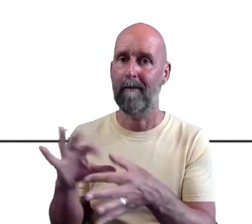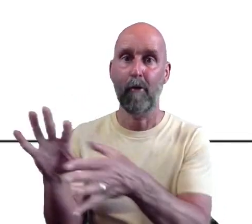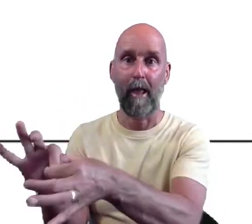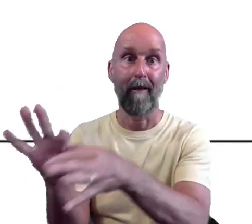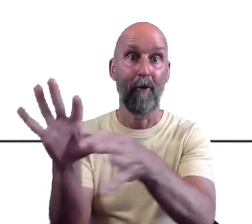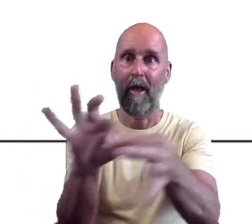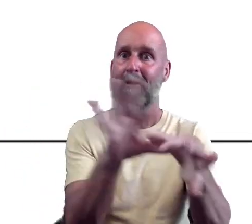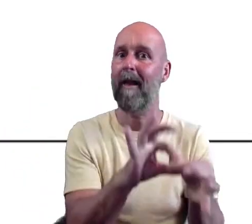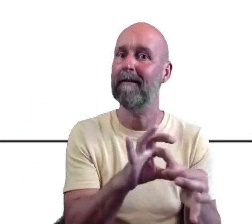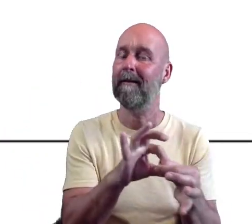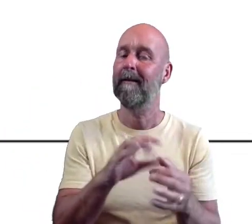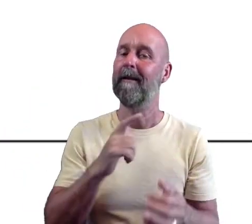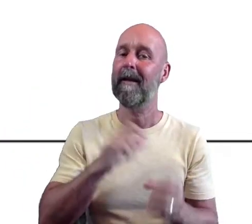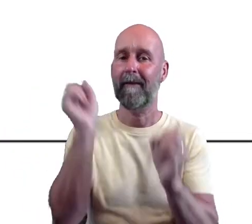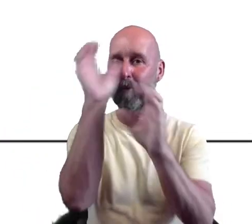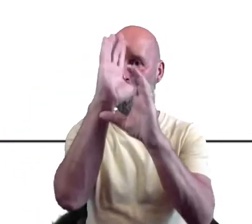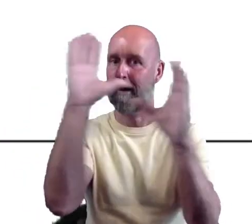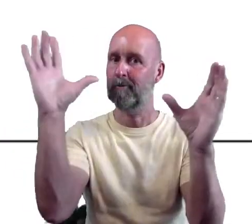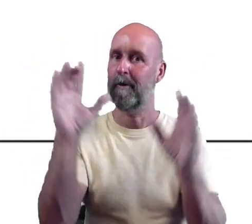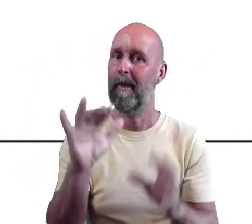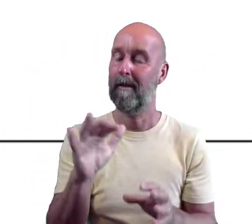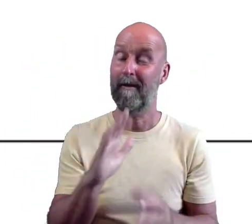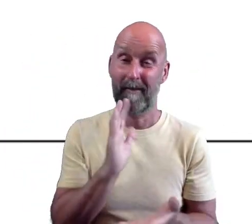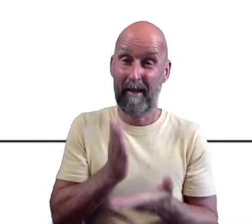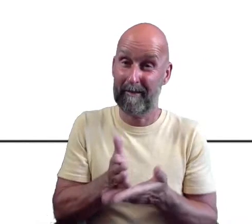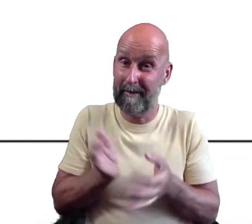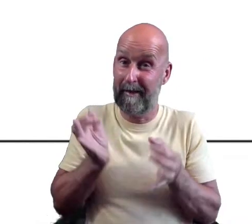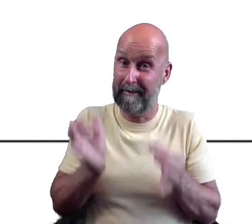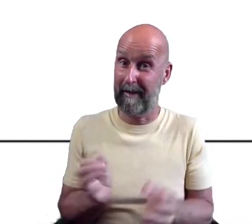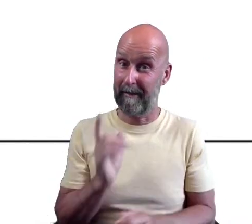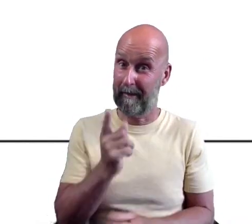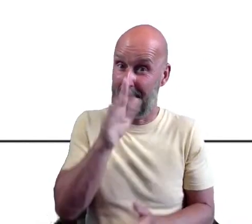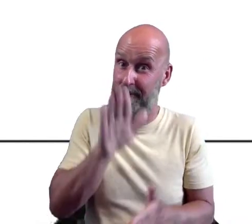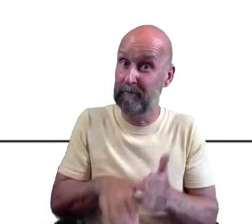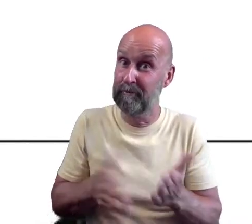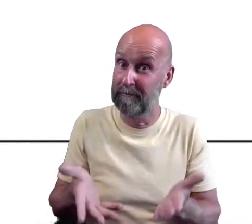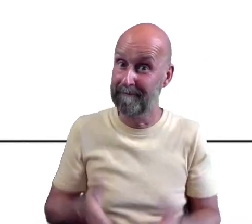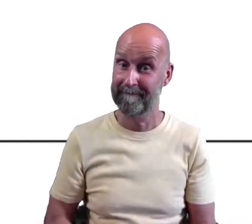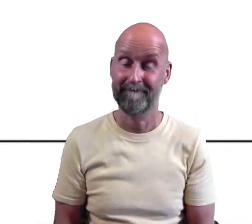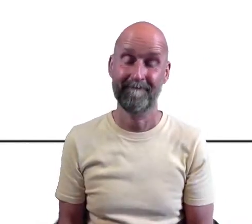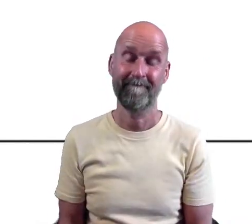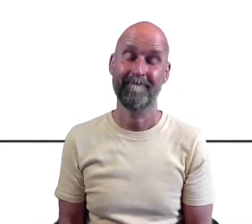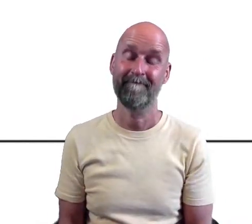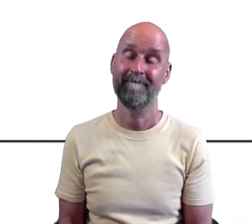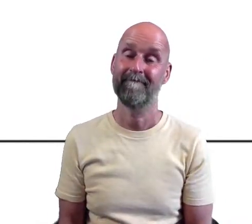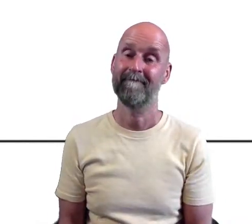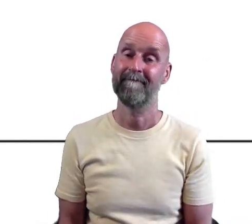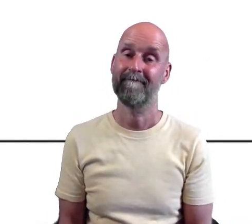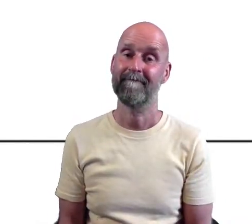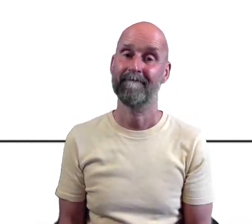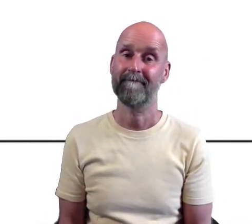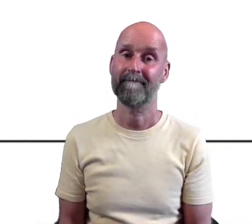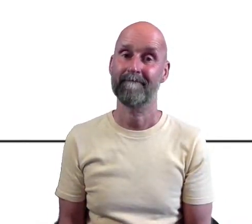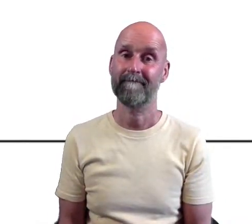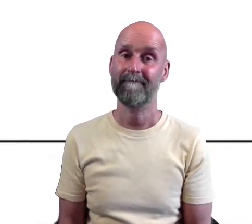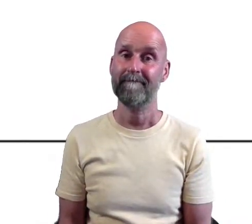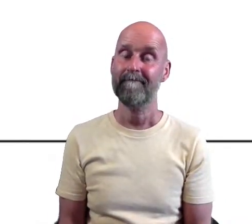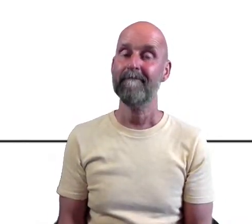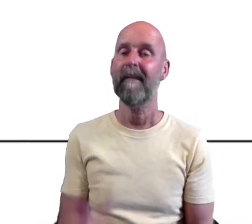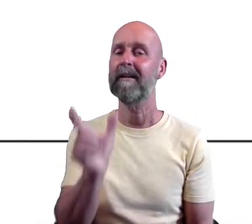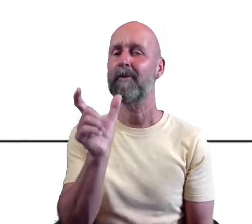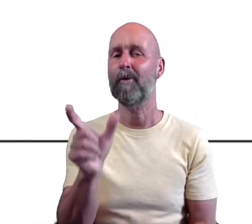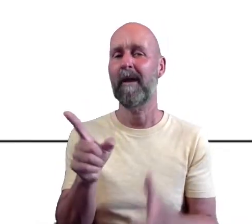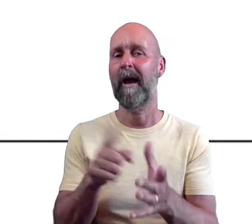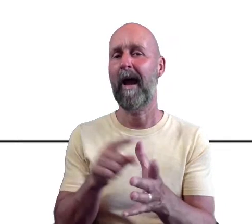if you imagined it into being. And that's exactly what the game experience was trying to do. And this is related to a phenomenon called